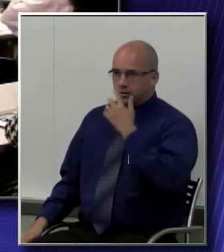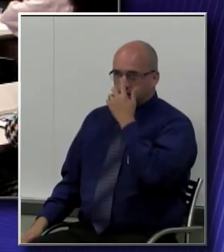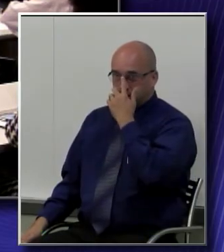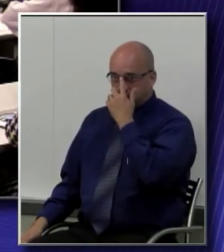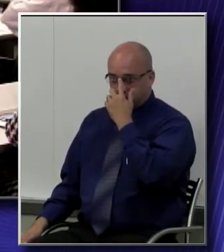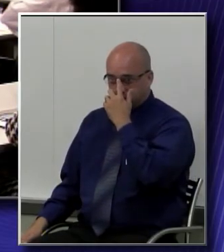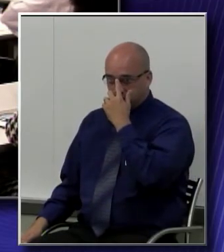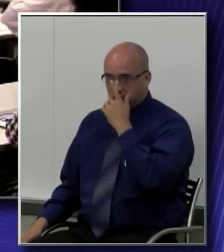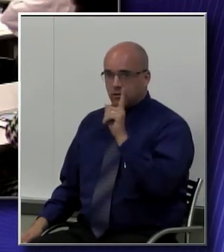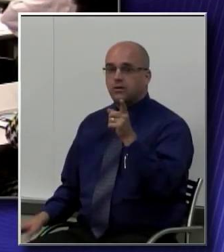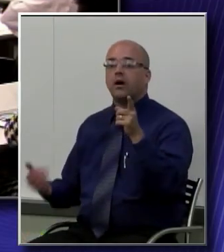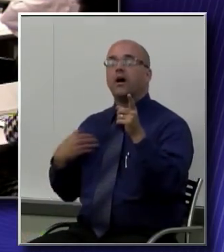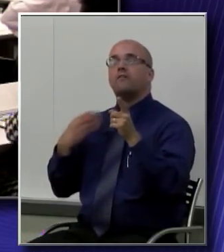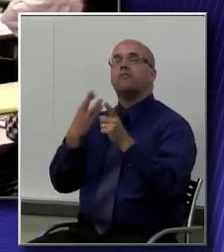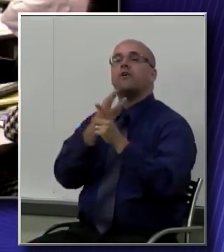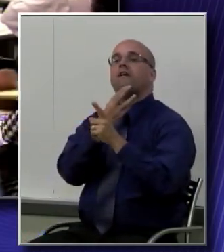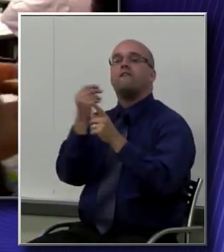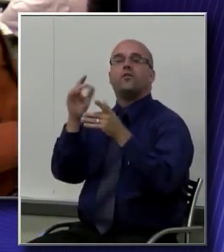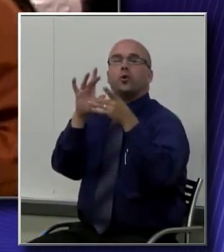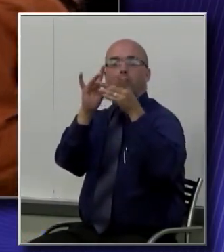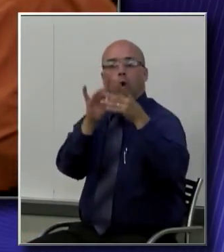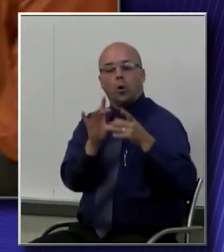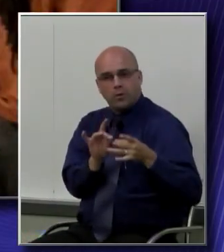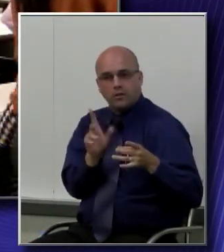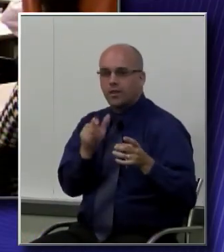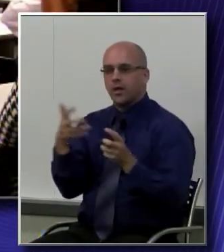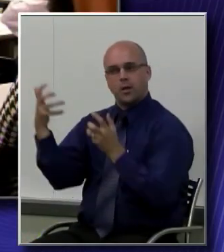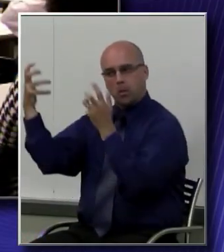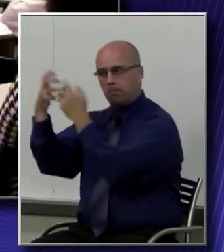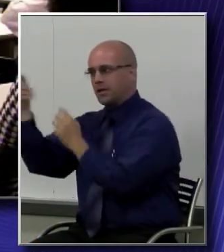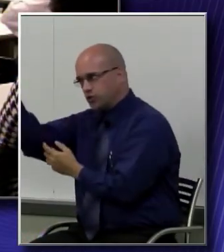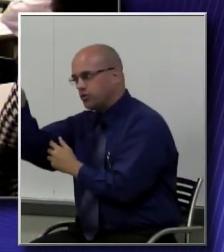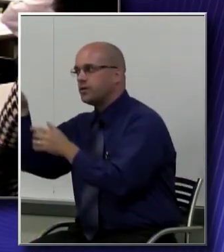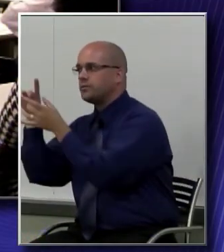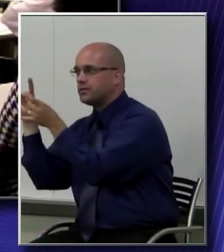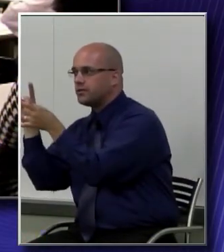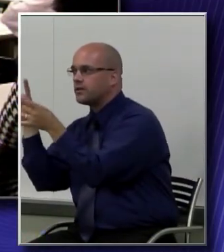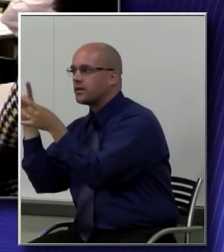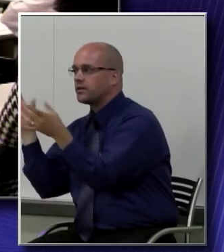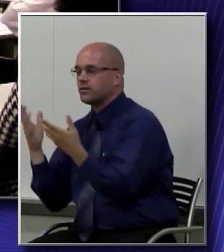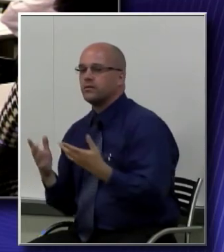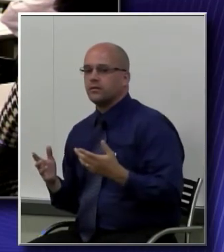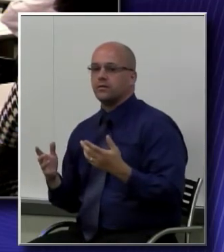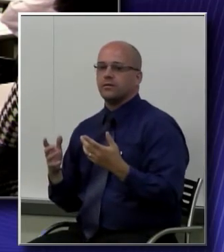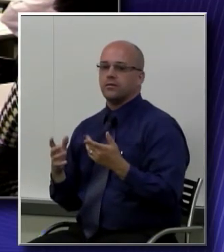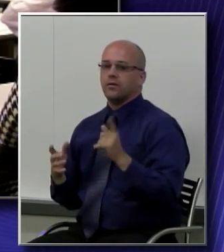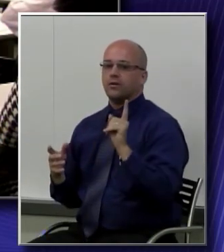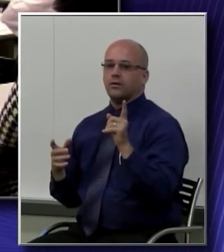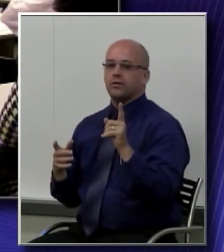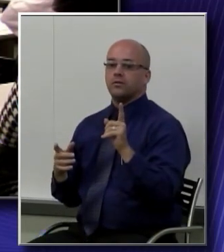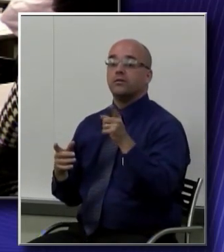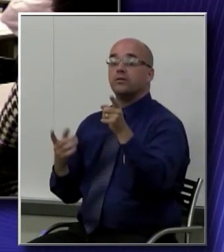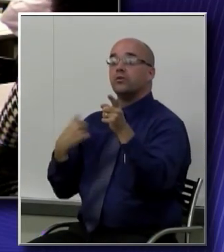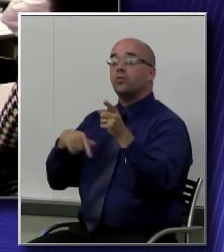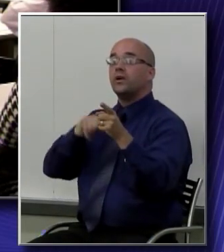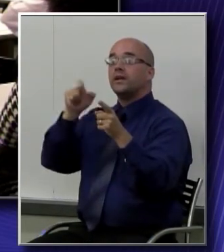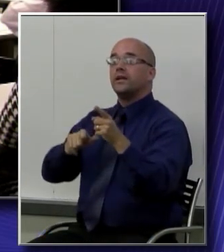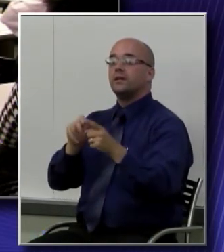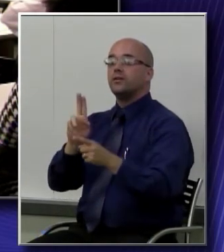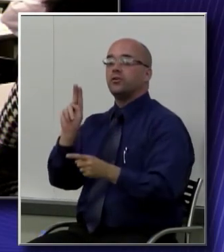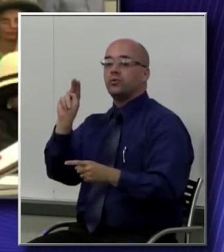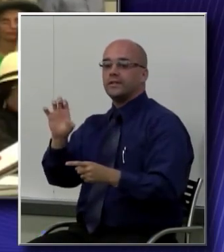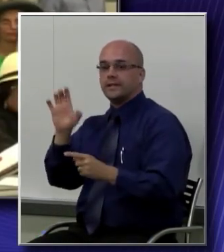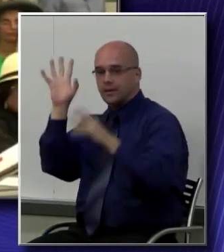We've got a couple of comments that kind of underscore some of the other things we've heard tonight. We need a UNC president